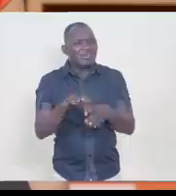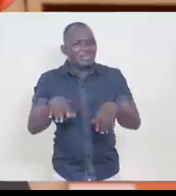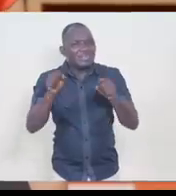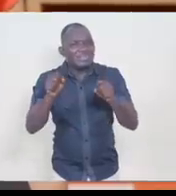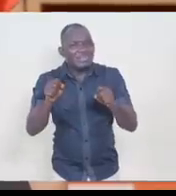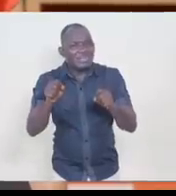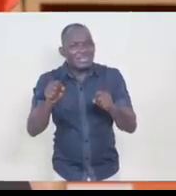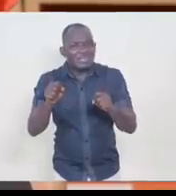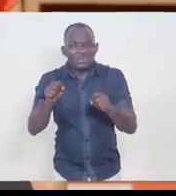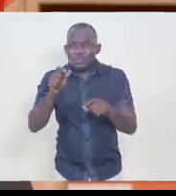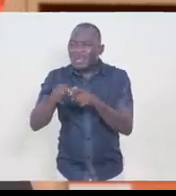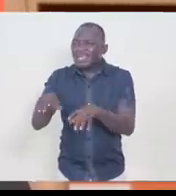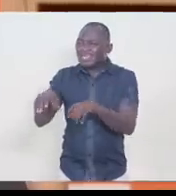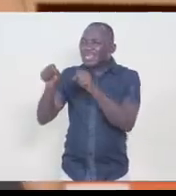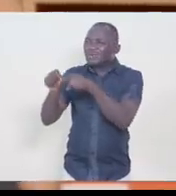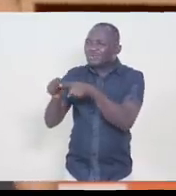Kidnapped? That's what he said.